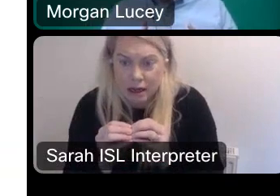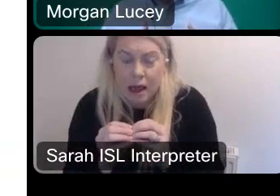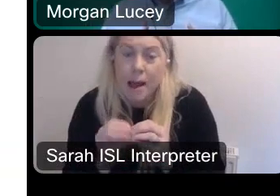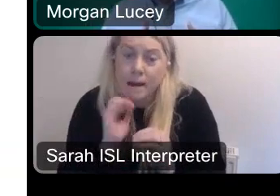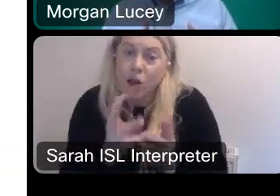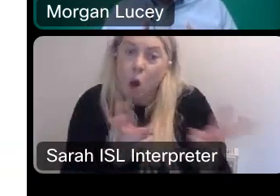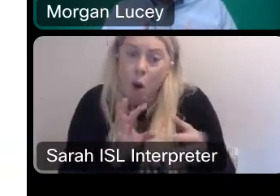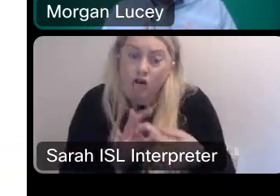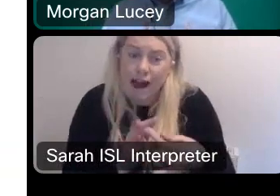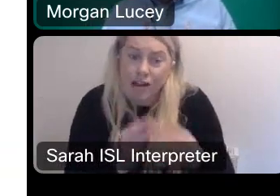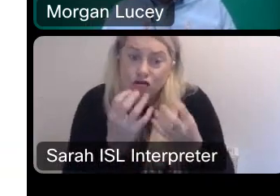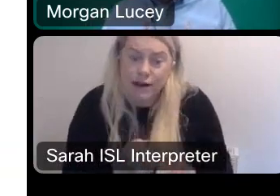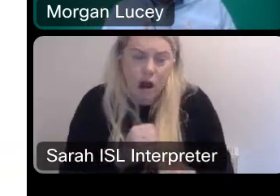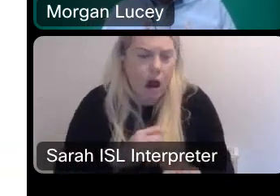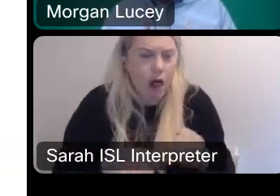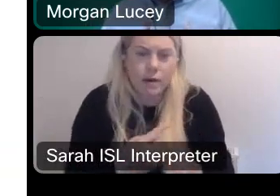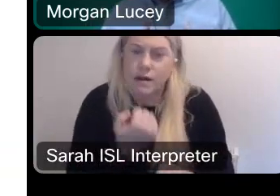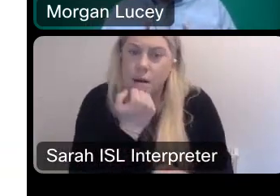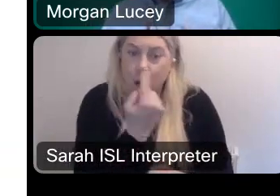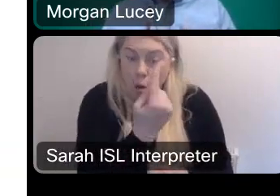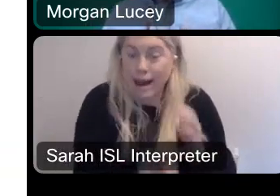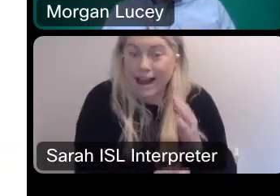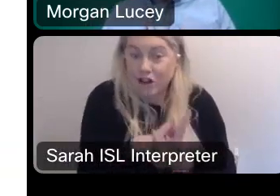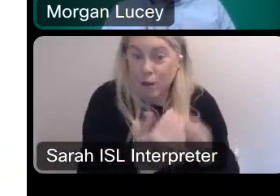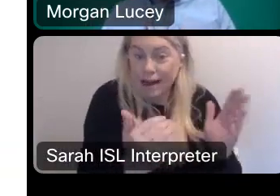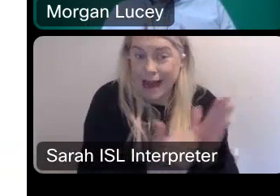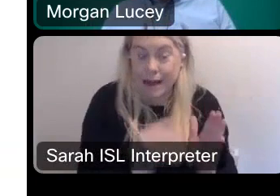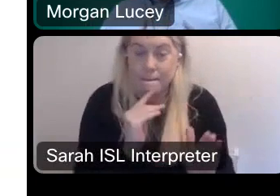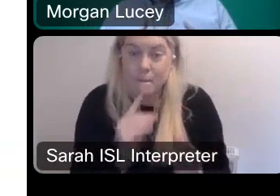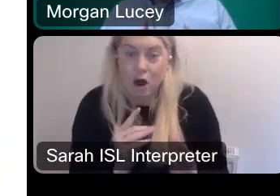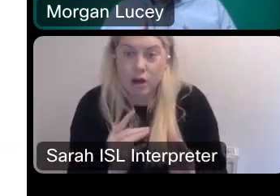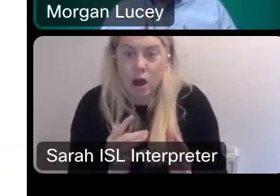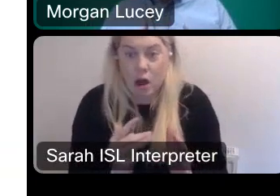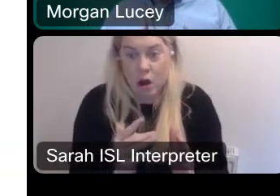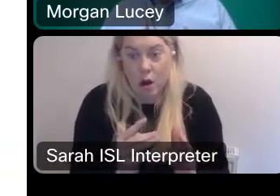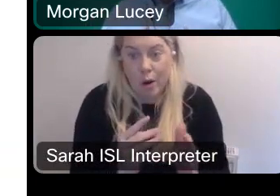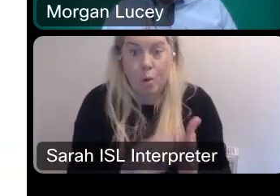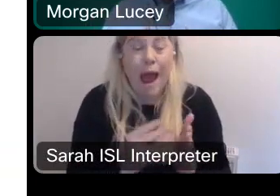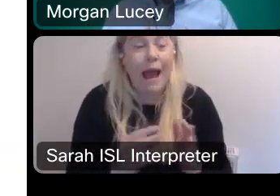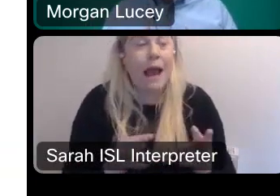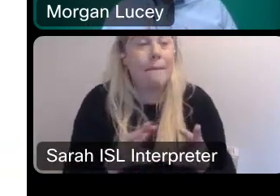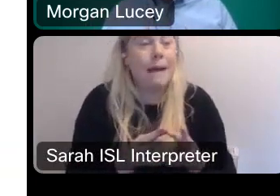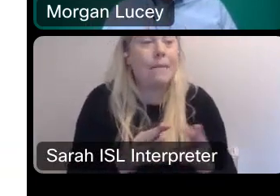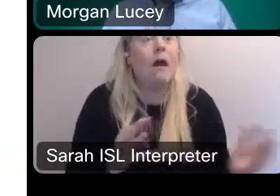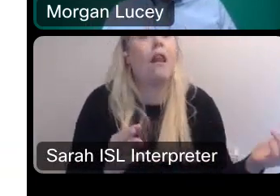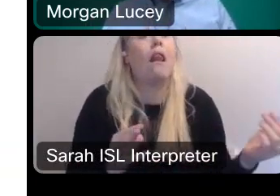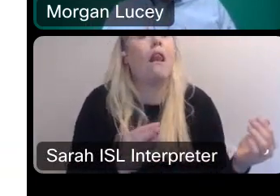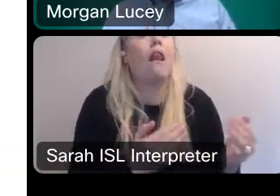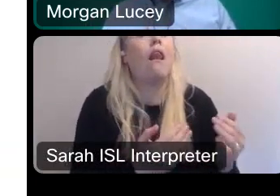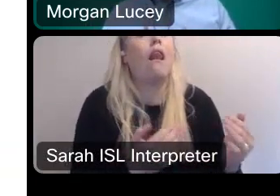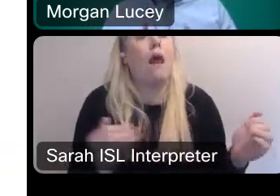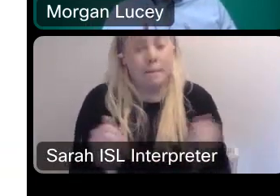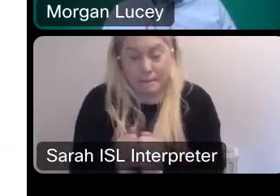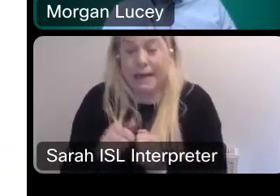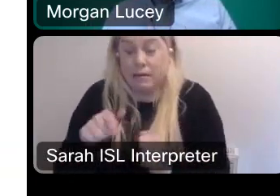Work-related stress is always the number one issue. But when people come and we actually start working with them, we will often find with